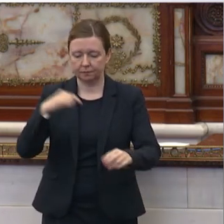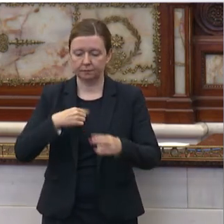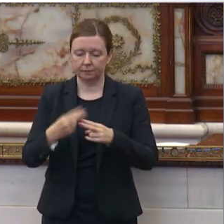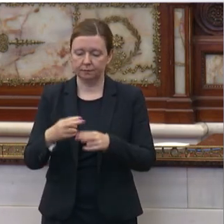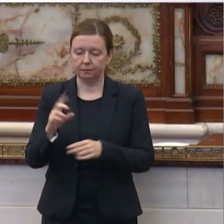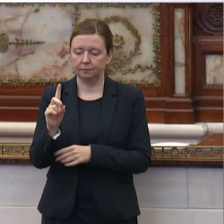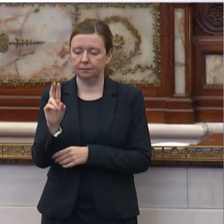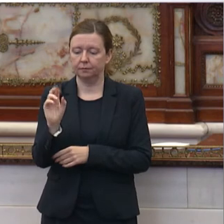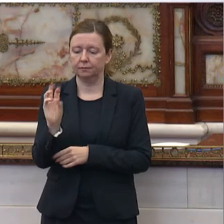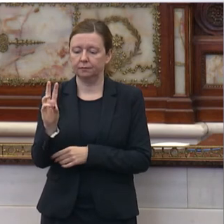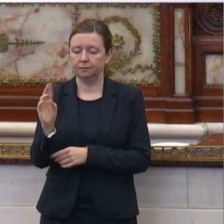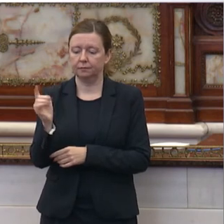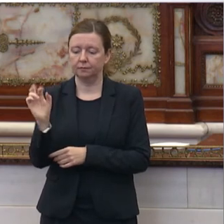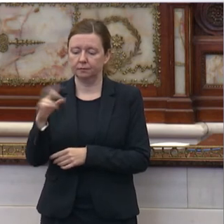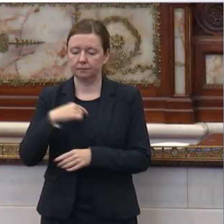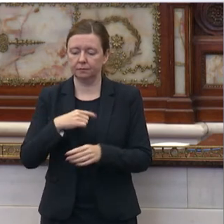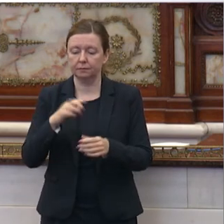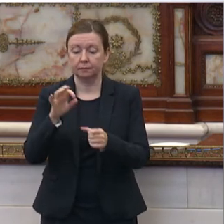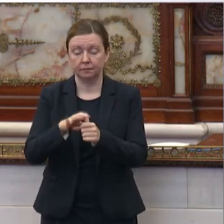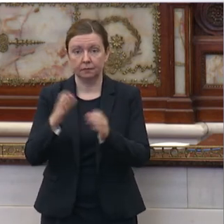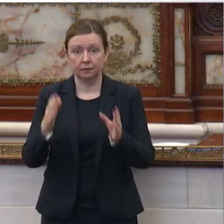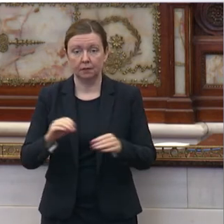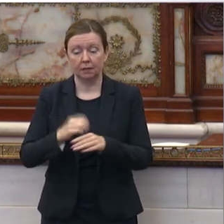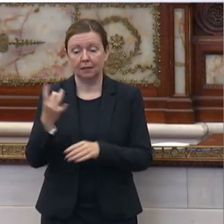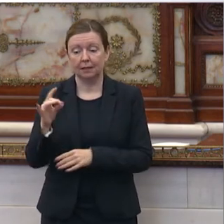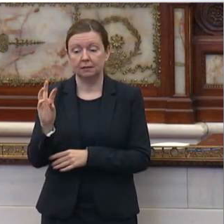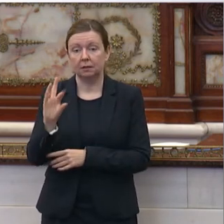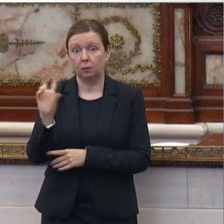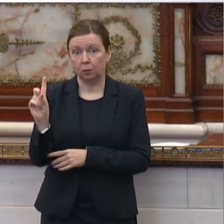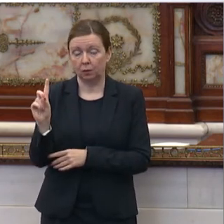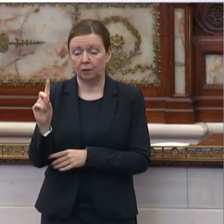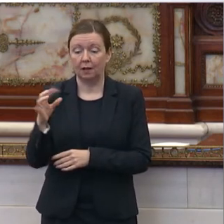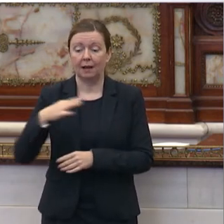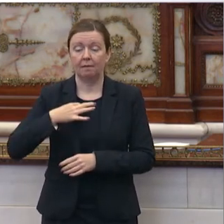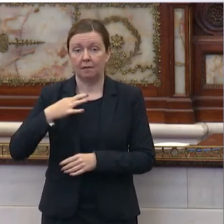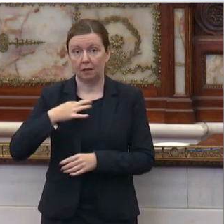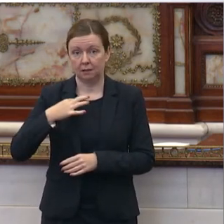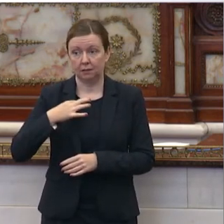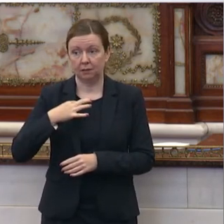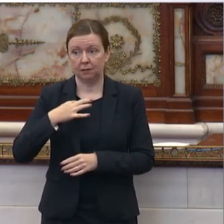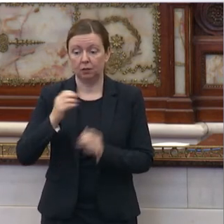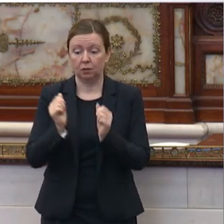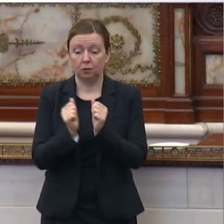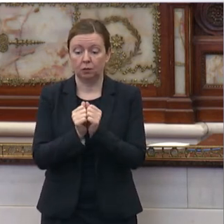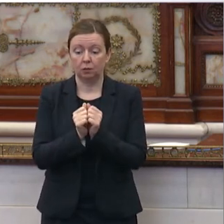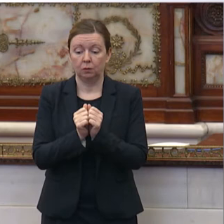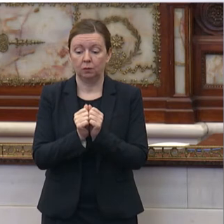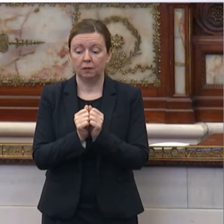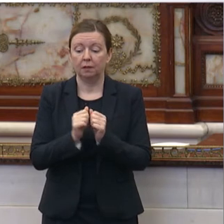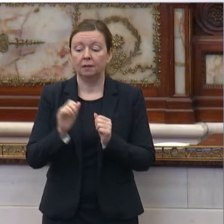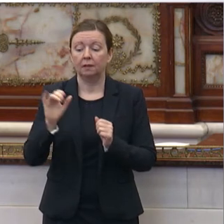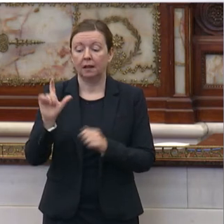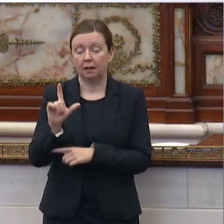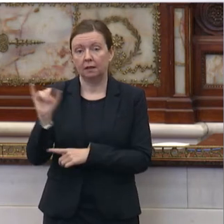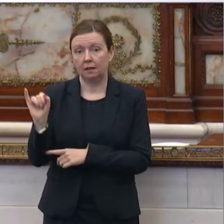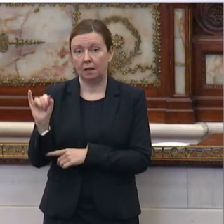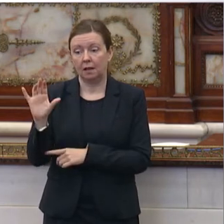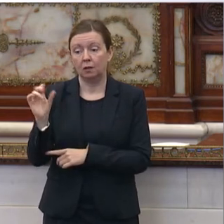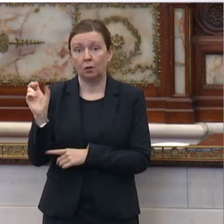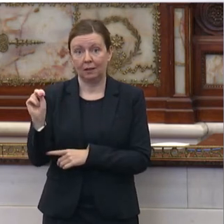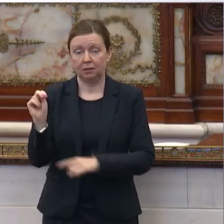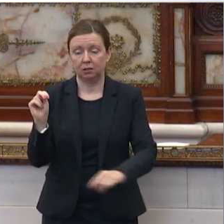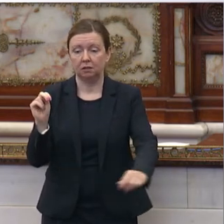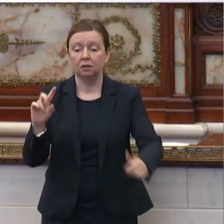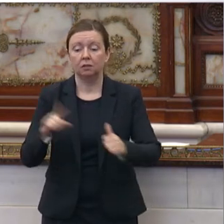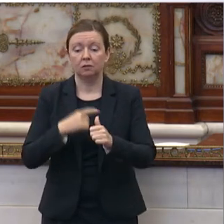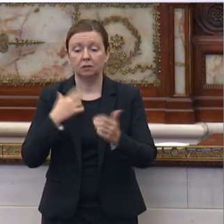Miller. I'm a constituent in the 18th Ward and a volunteer with the River Wards LNI Coalition.